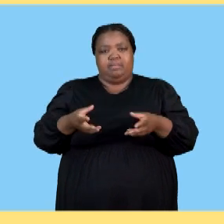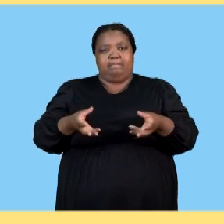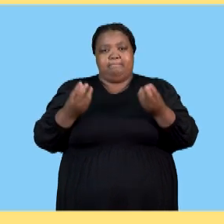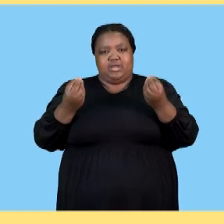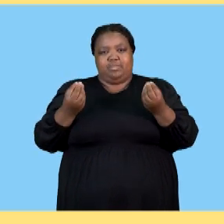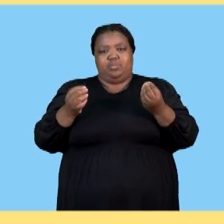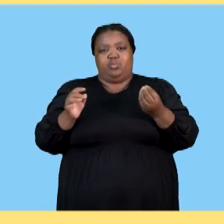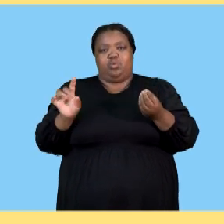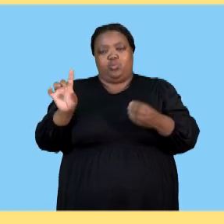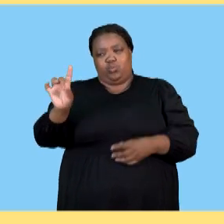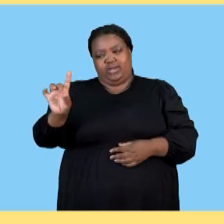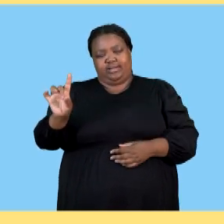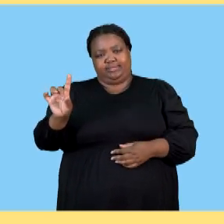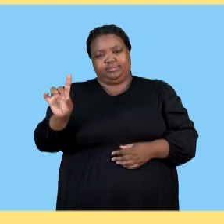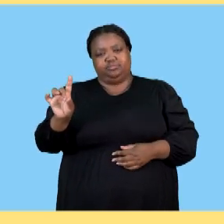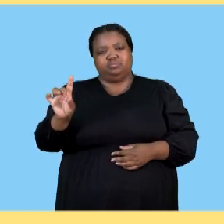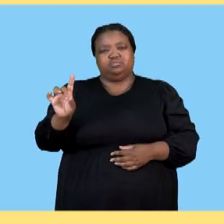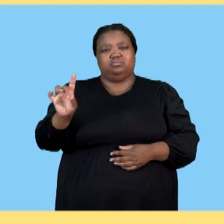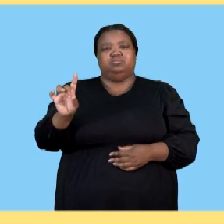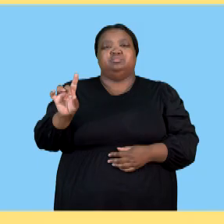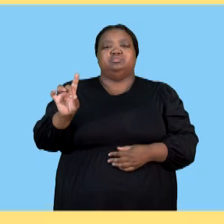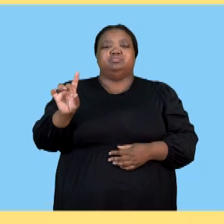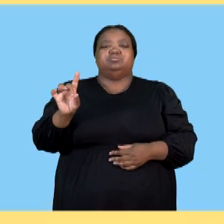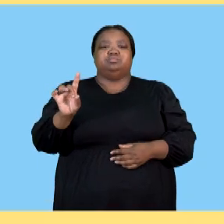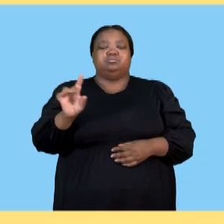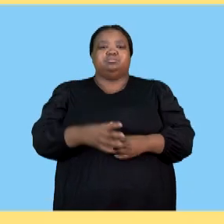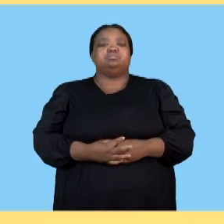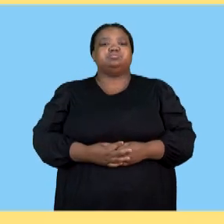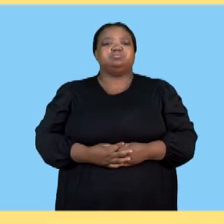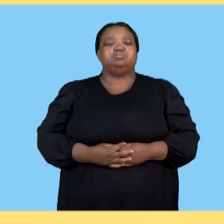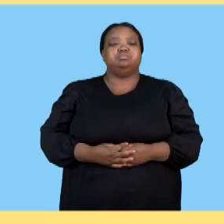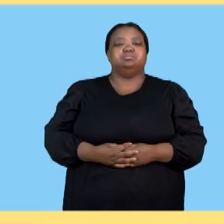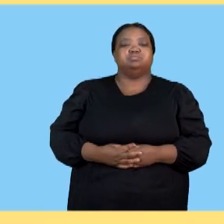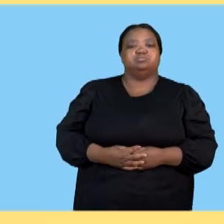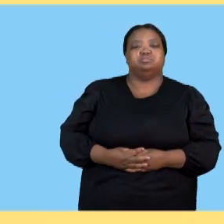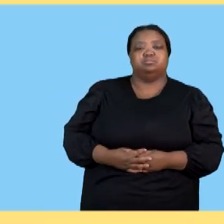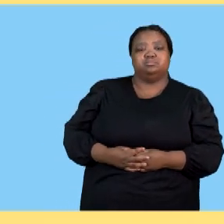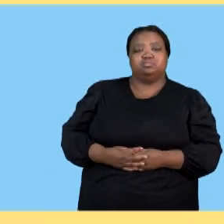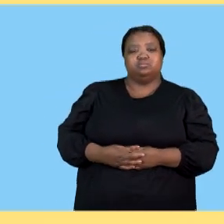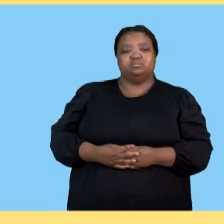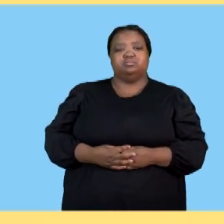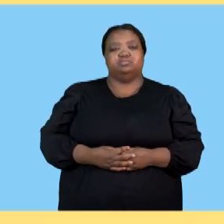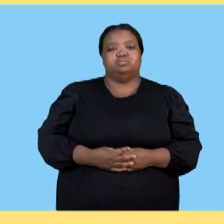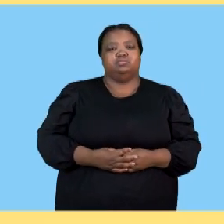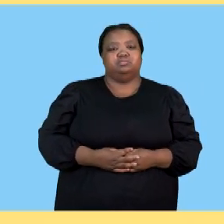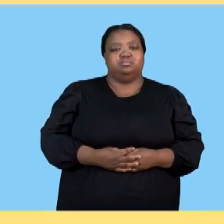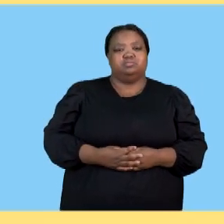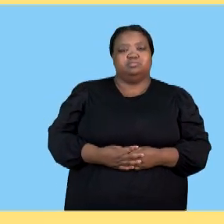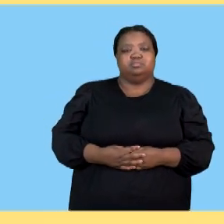get 1. You divide this by 90,000, and then you get